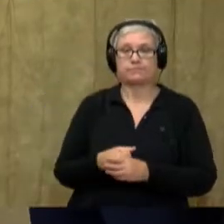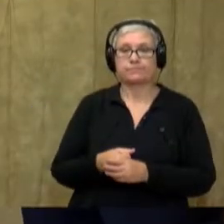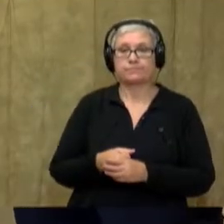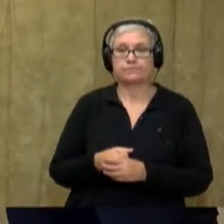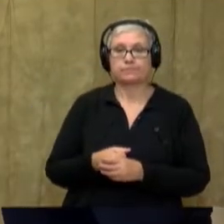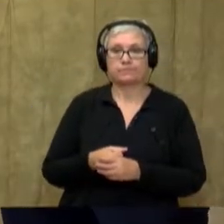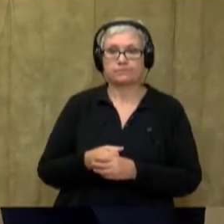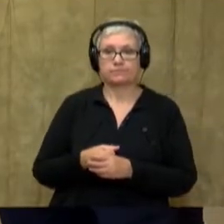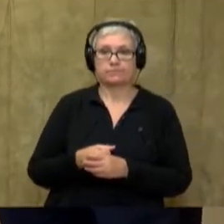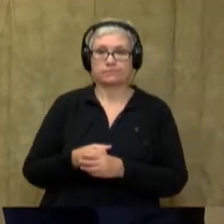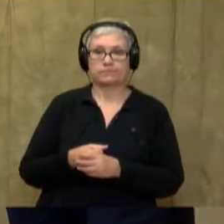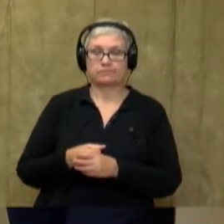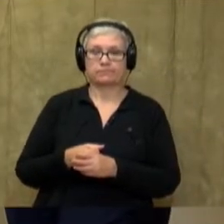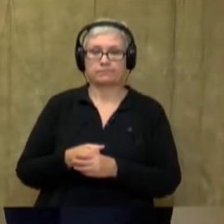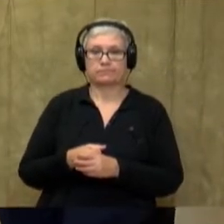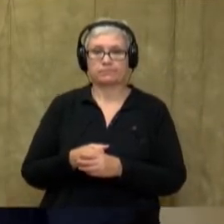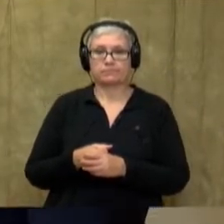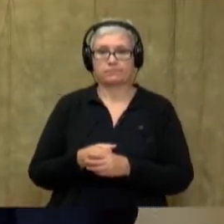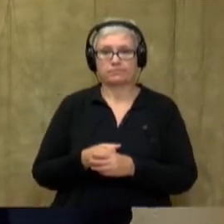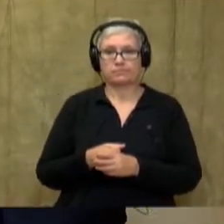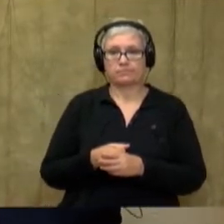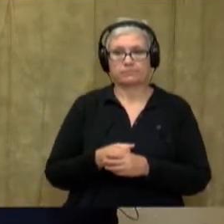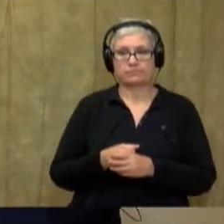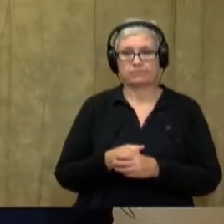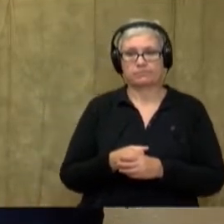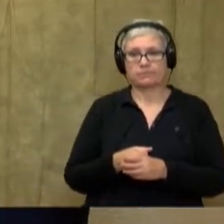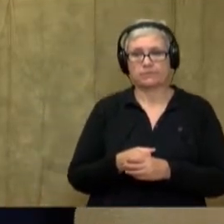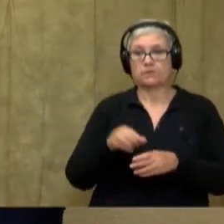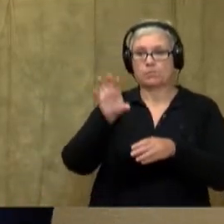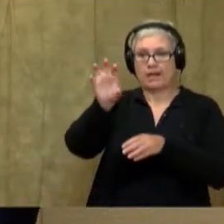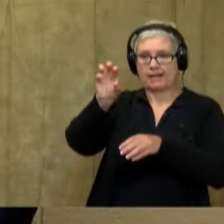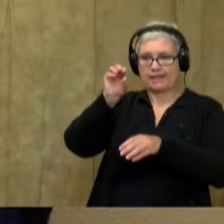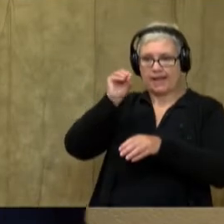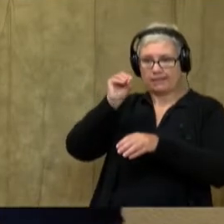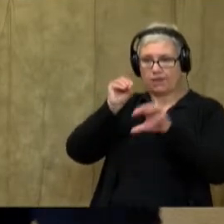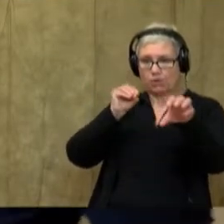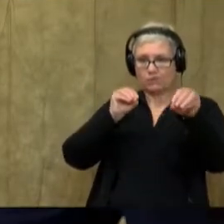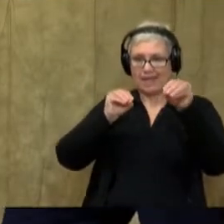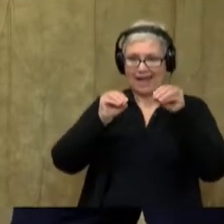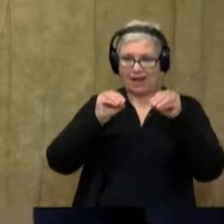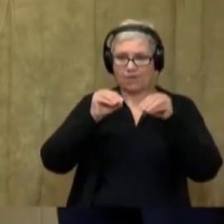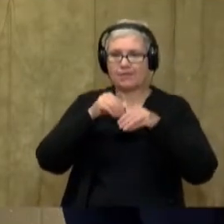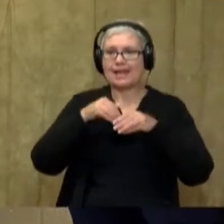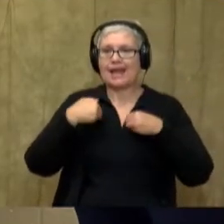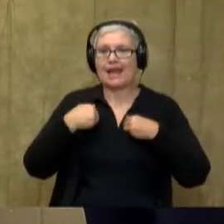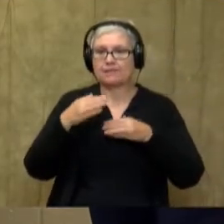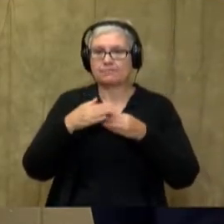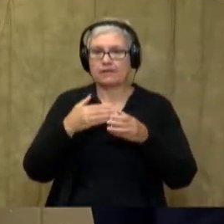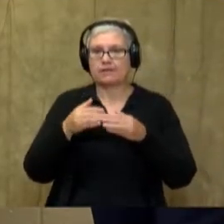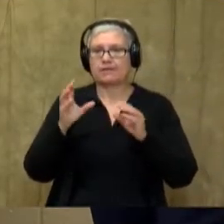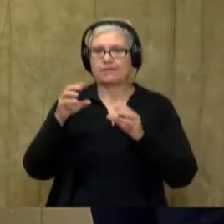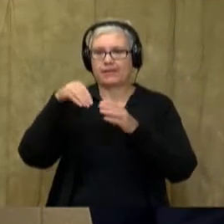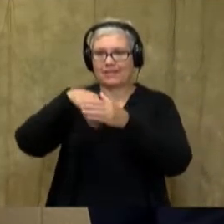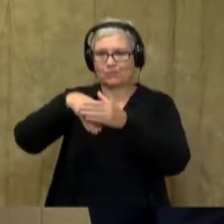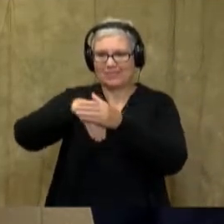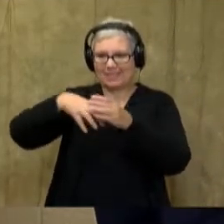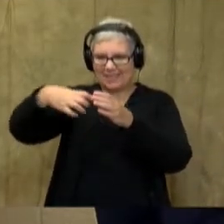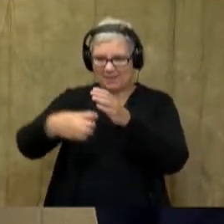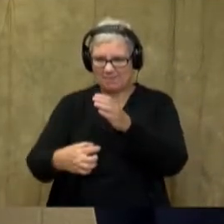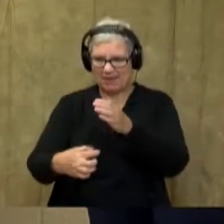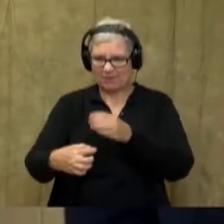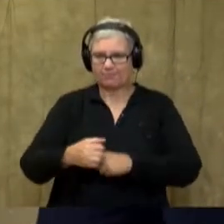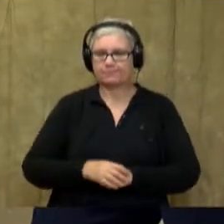when I remove all of the cubes that have paint on them, here's what we're left